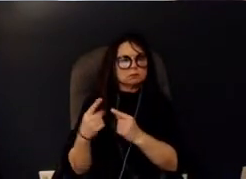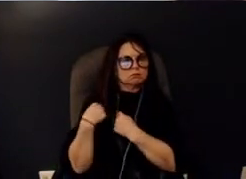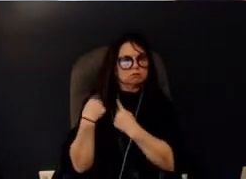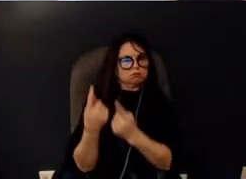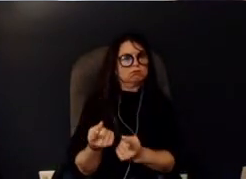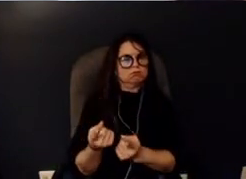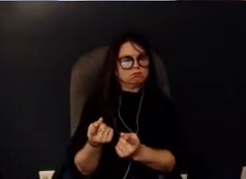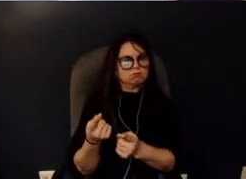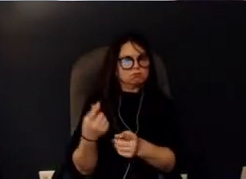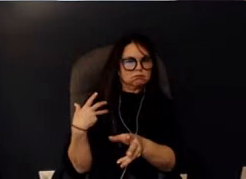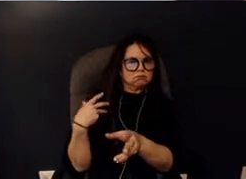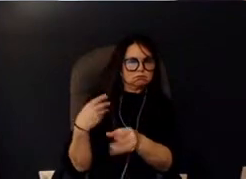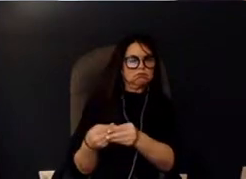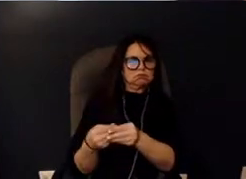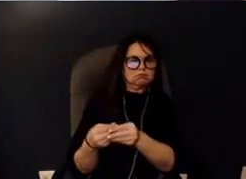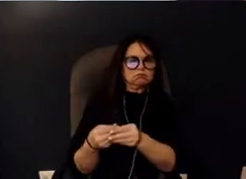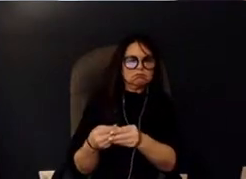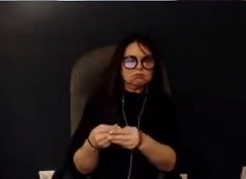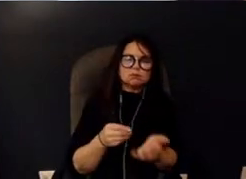talk about